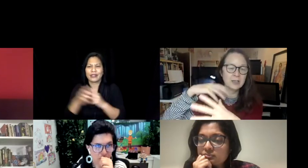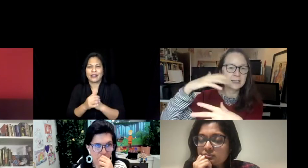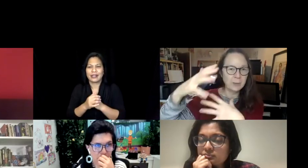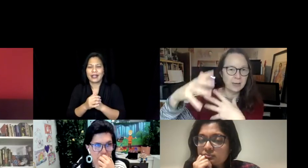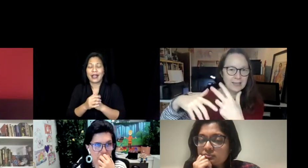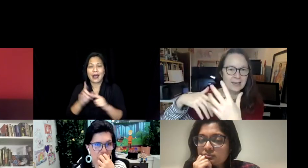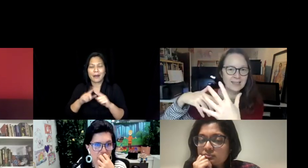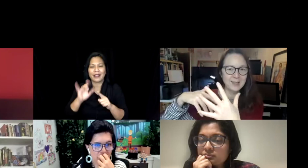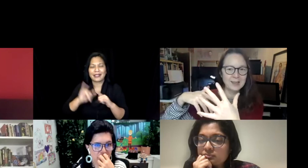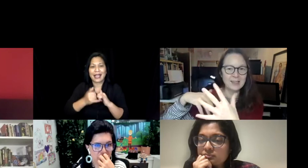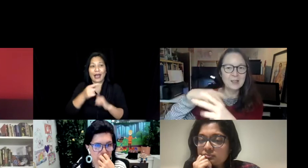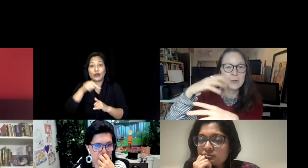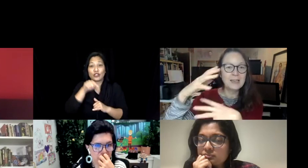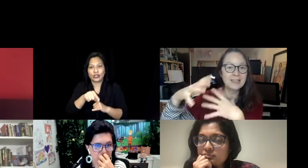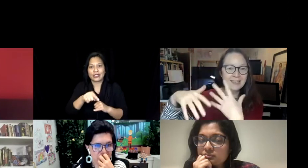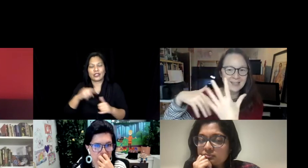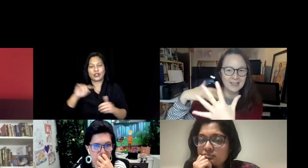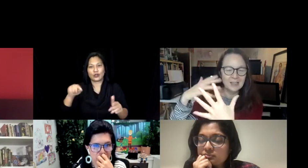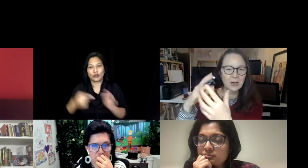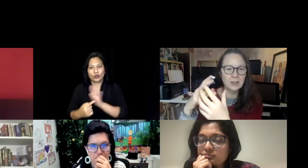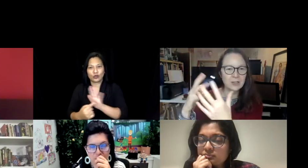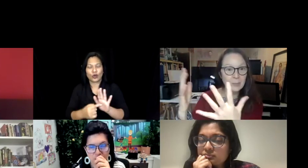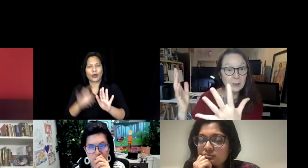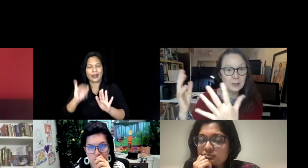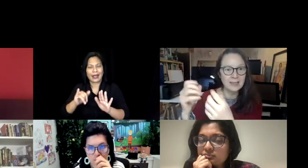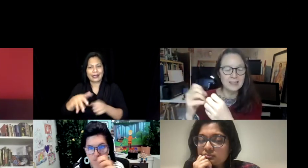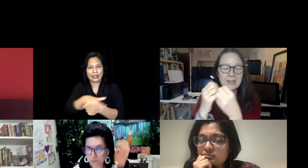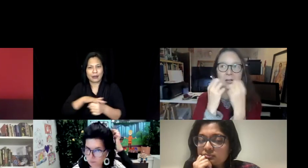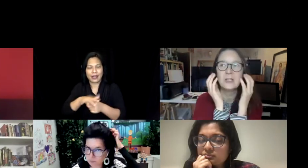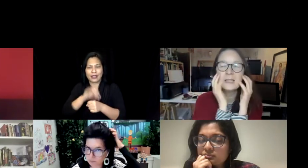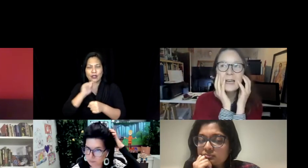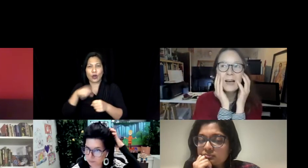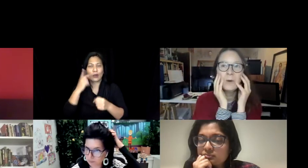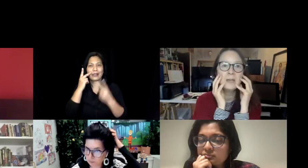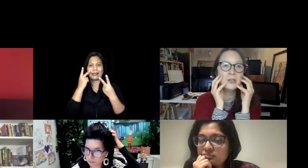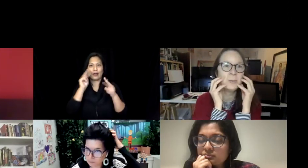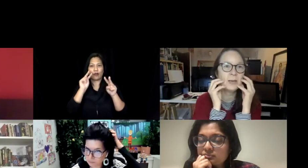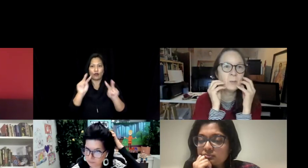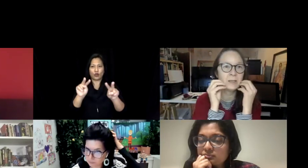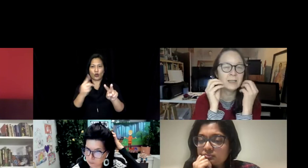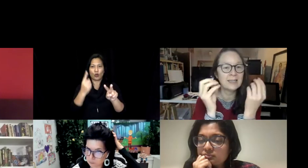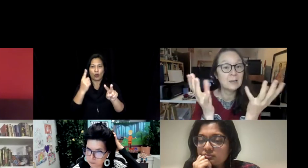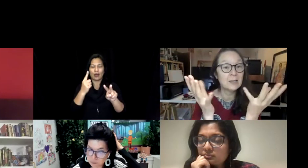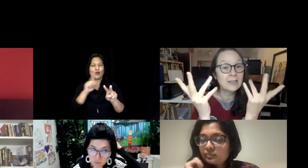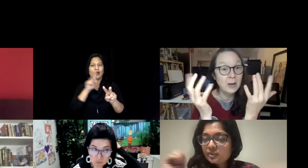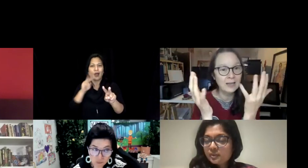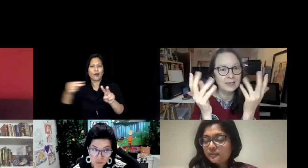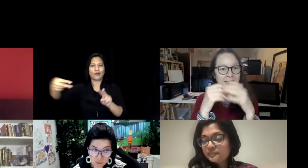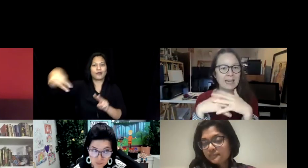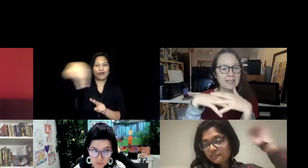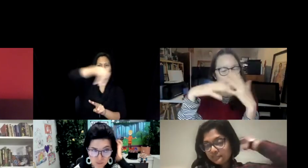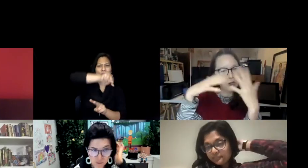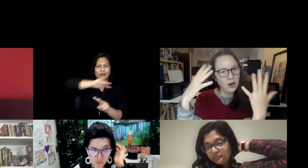to the space, that it's like this 360. It's not just the buildings, it's not just I wanted you to be able to smell it,